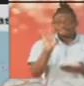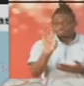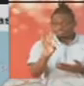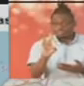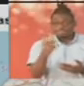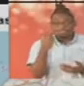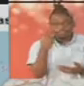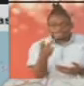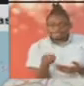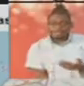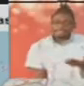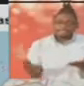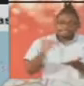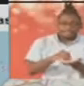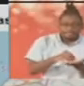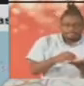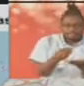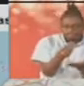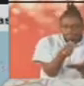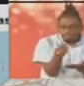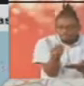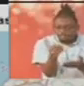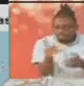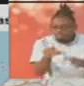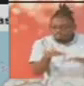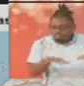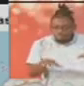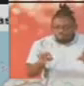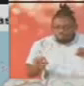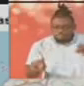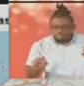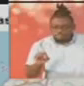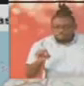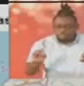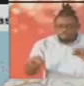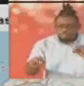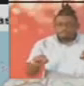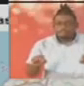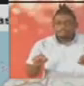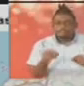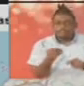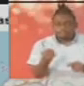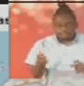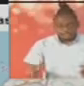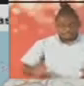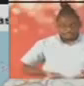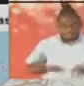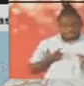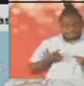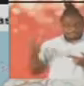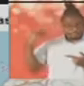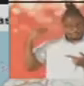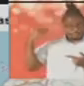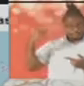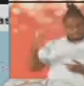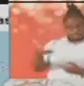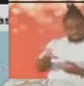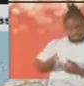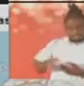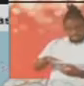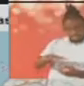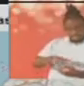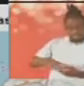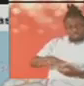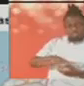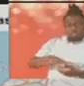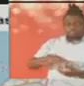the county, more so in areas where there are higher populations or along the road networks. Now, this is just one of the ways in which we've